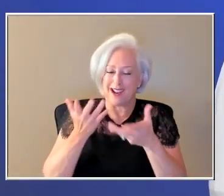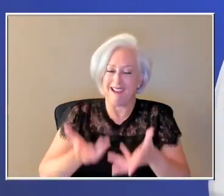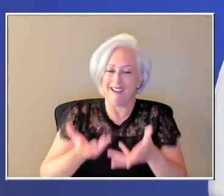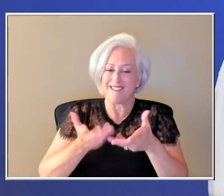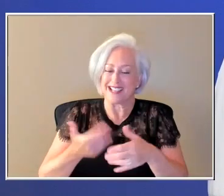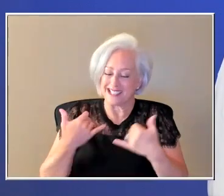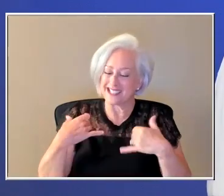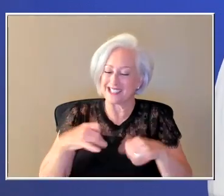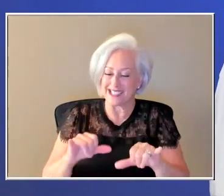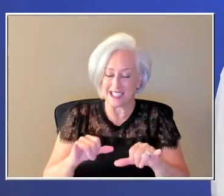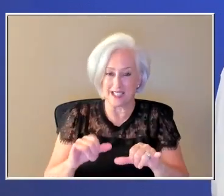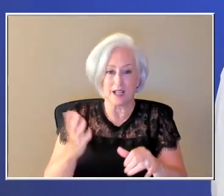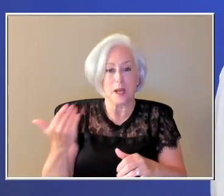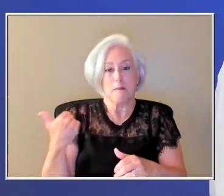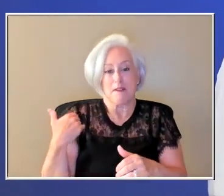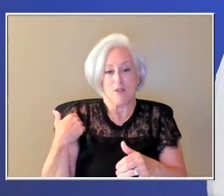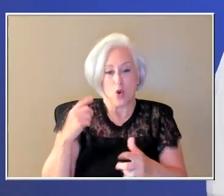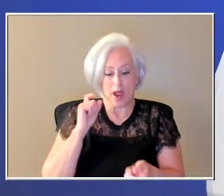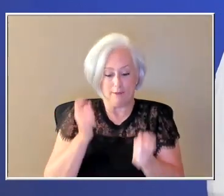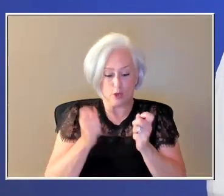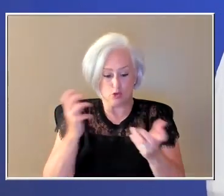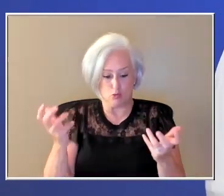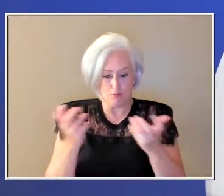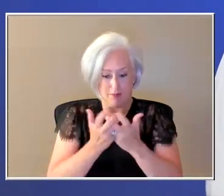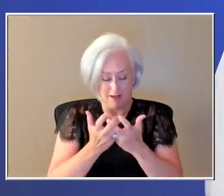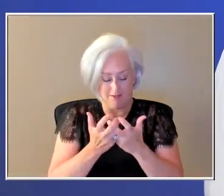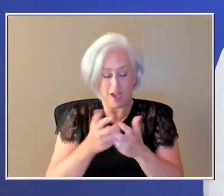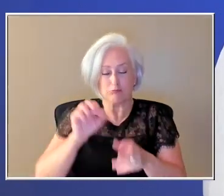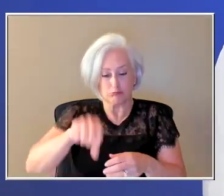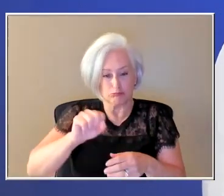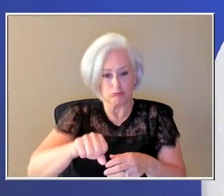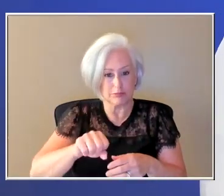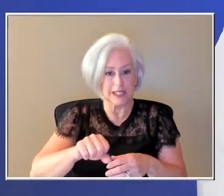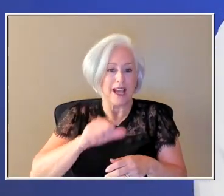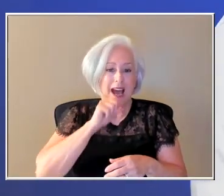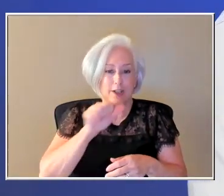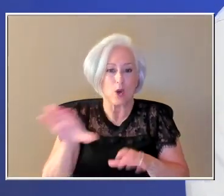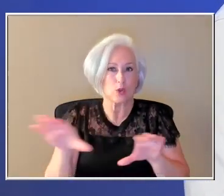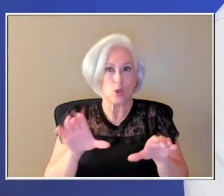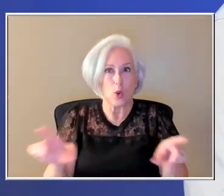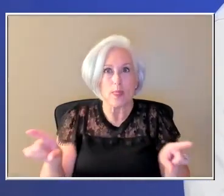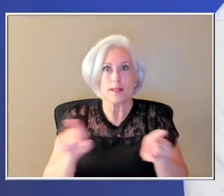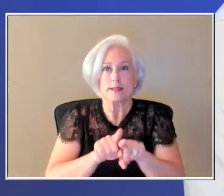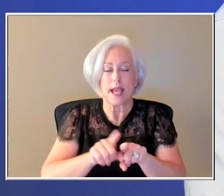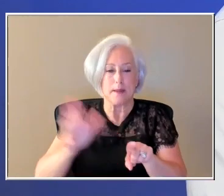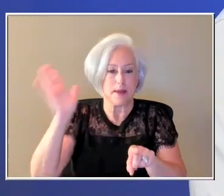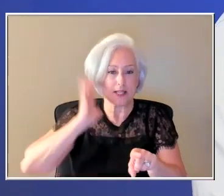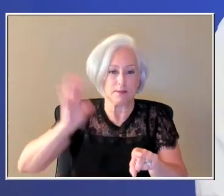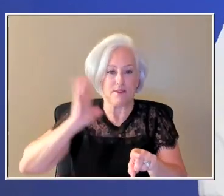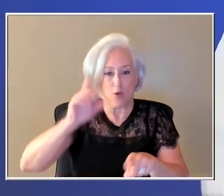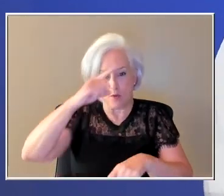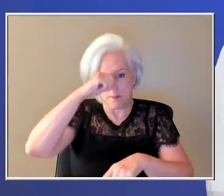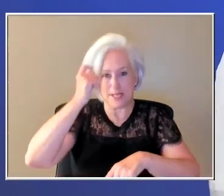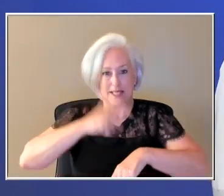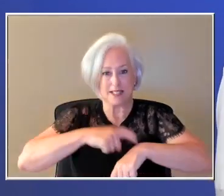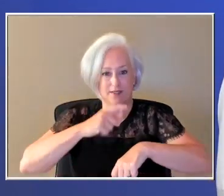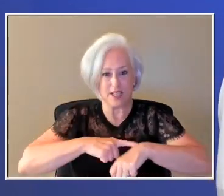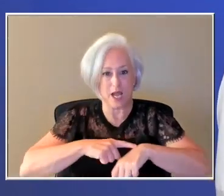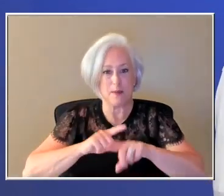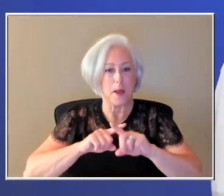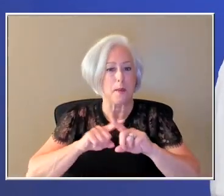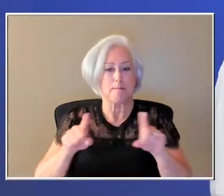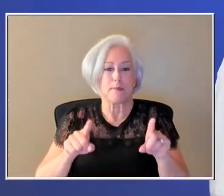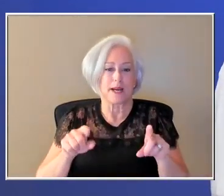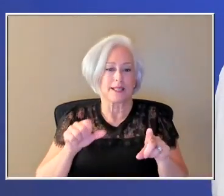modifying everything, still training heavy. I don't do it quite like I did just because of time factors, but not because I